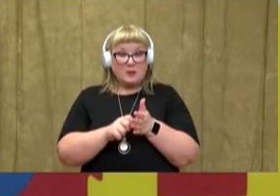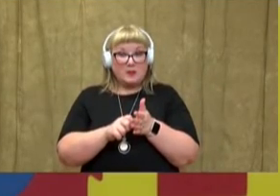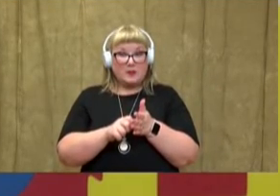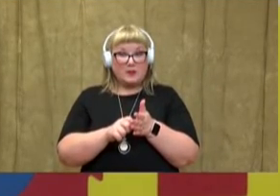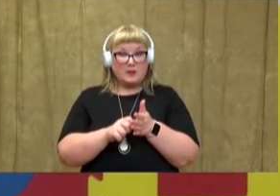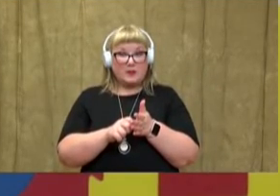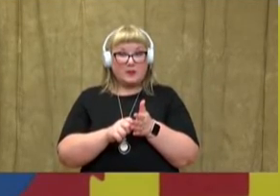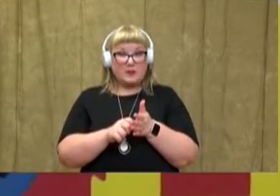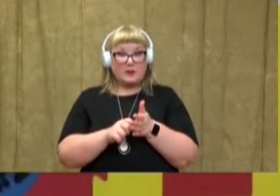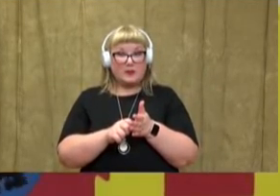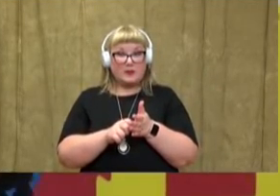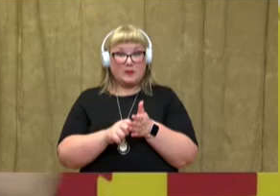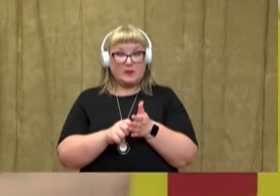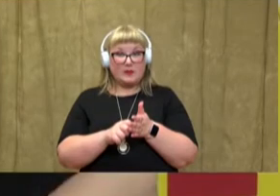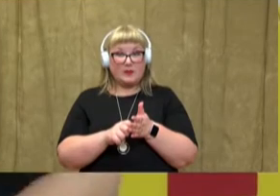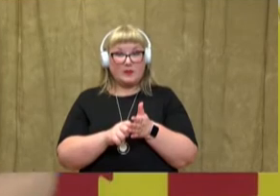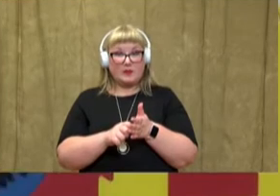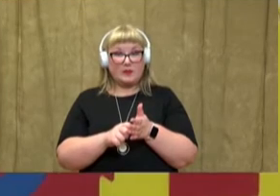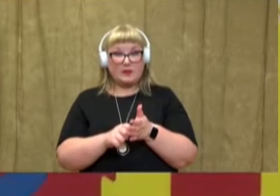Oh.